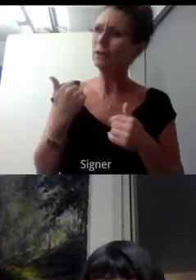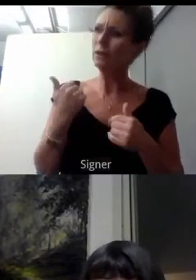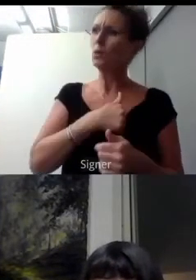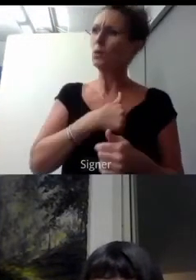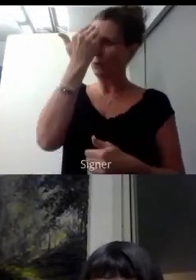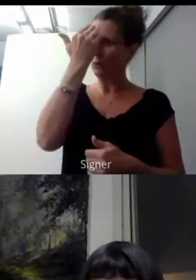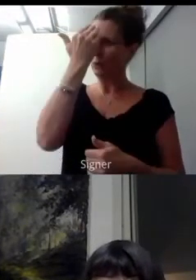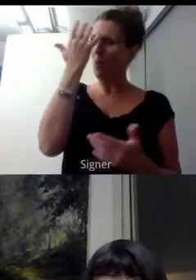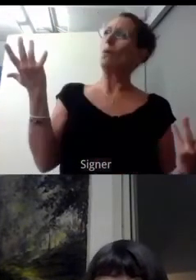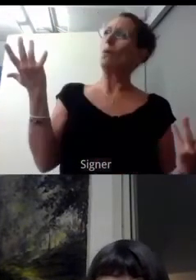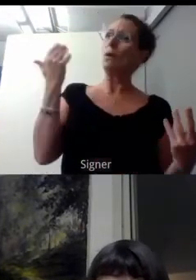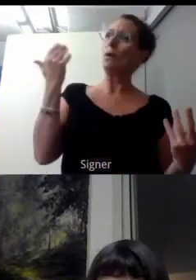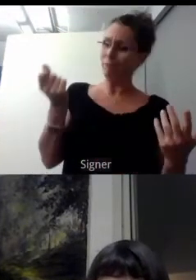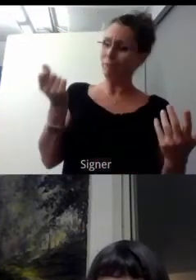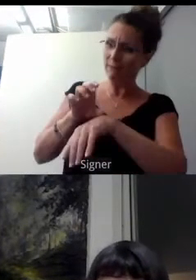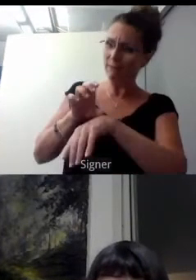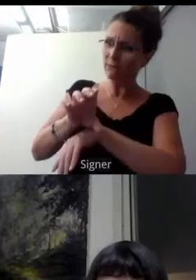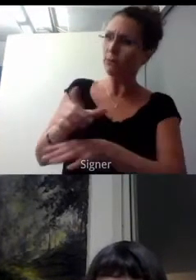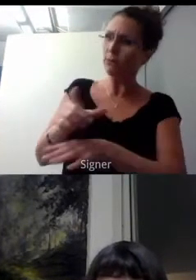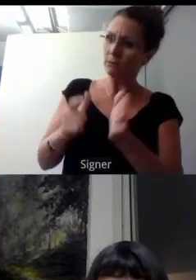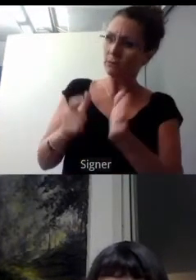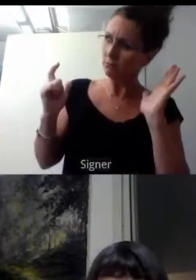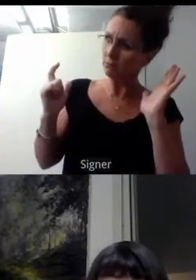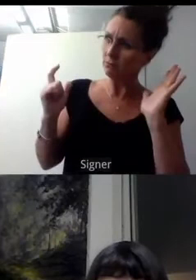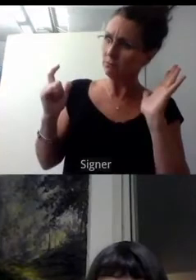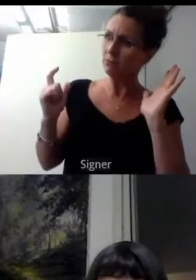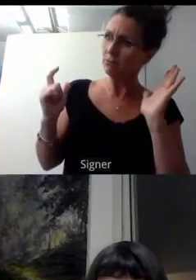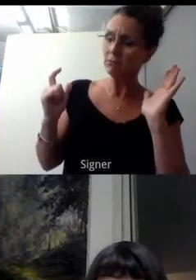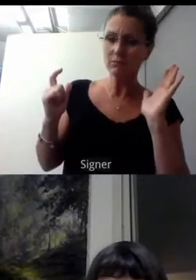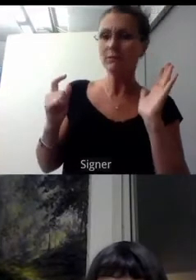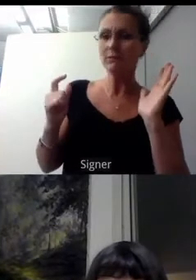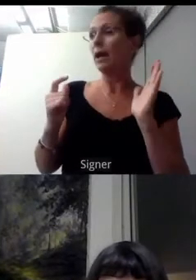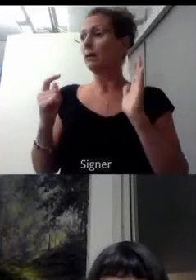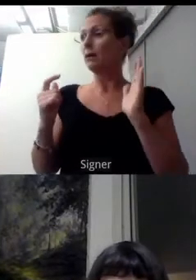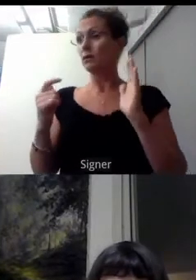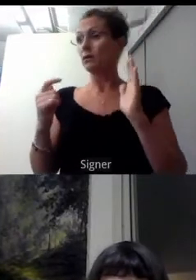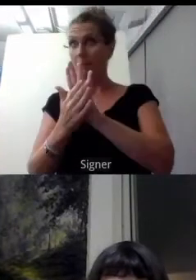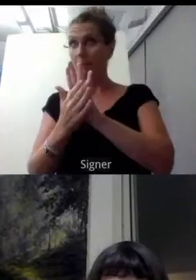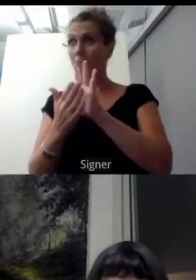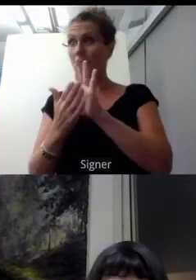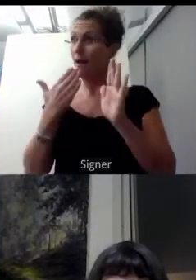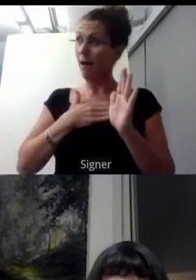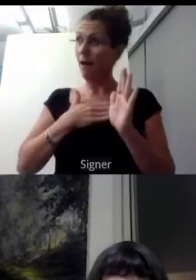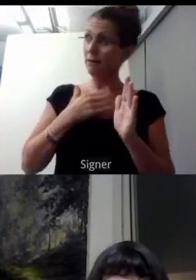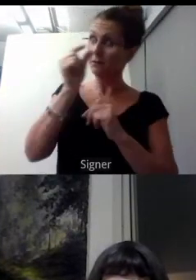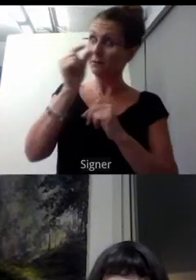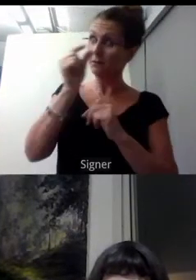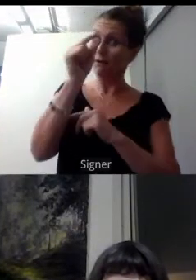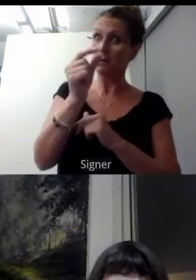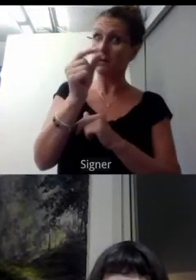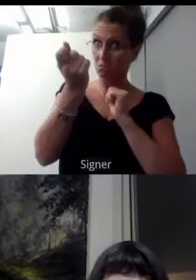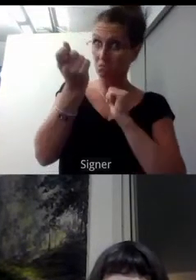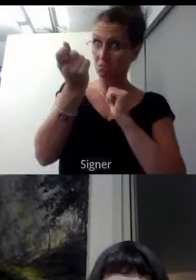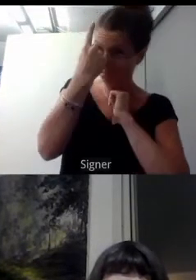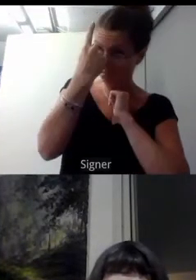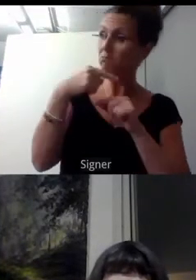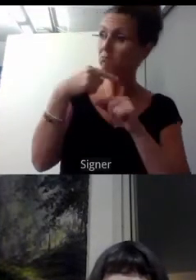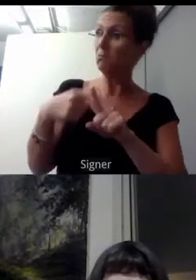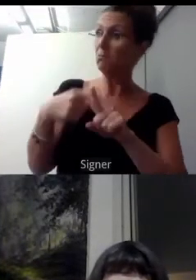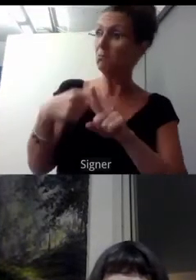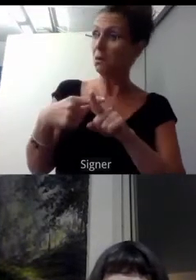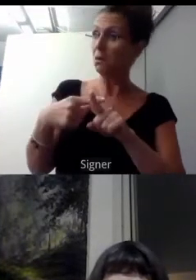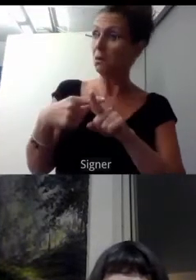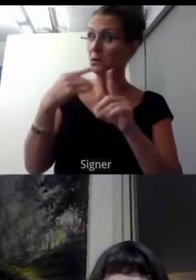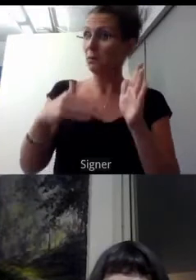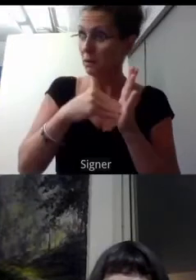it's commendable both that the government's heard it and echoed it. But what I think we've learned from some of the messages we've heard today are things